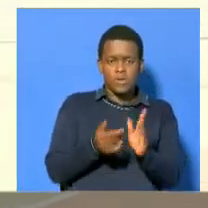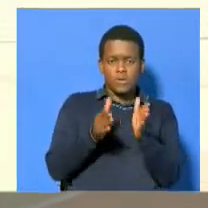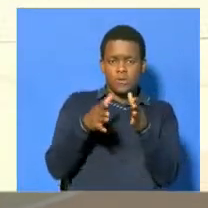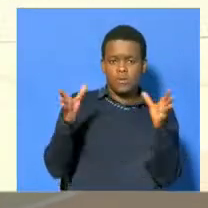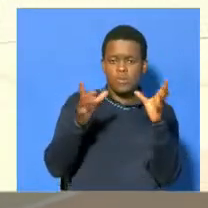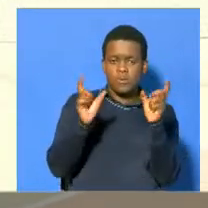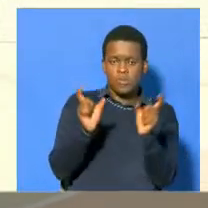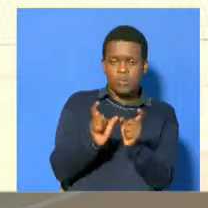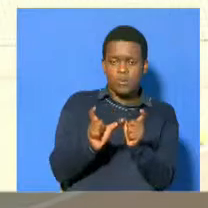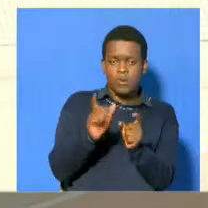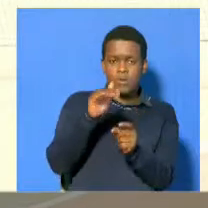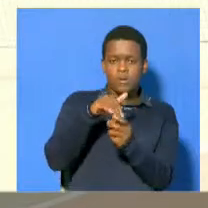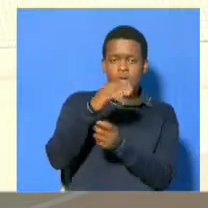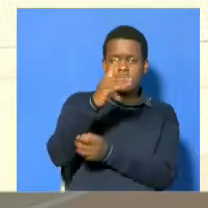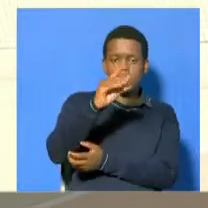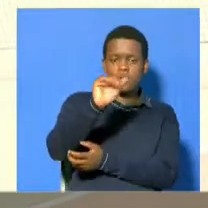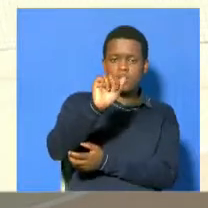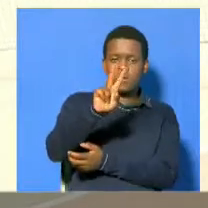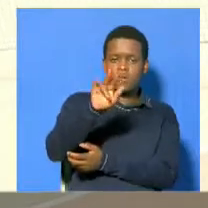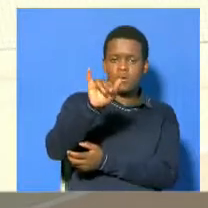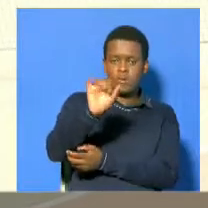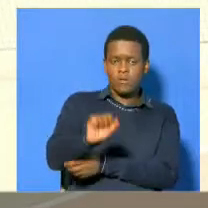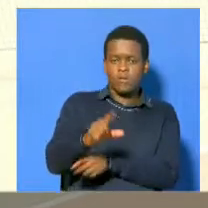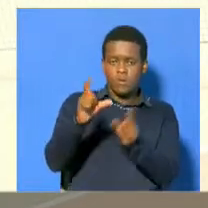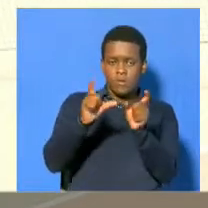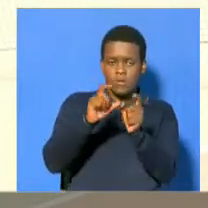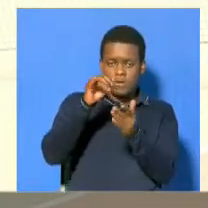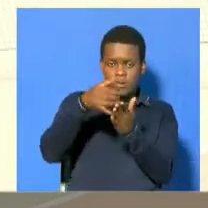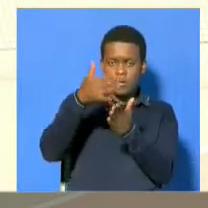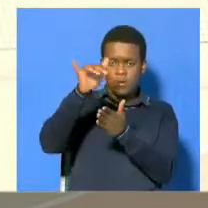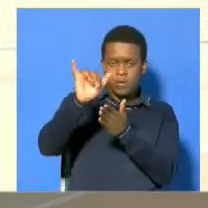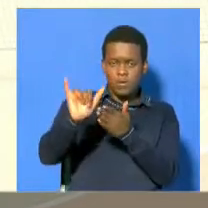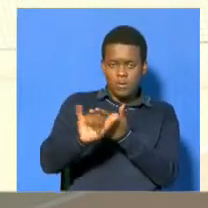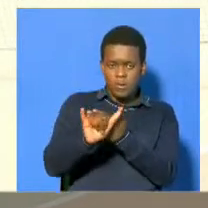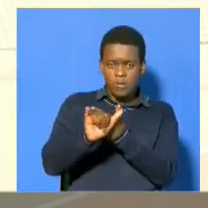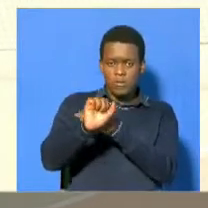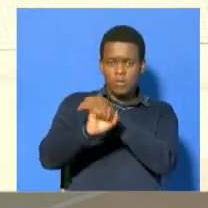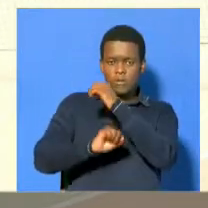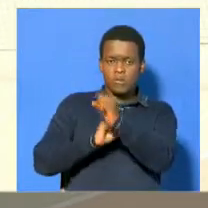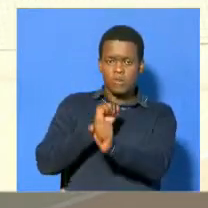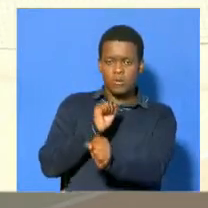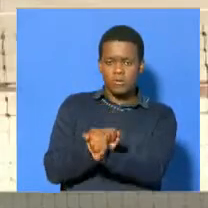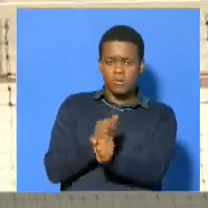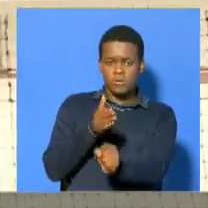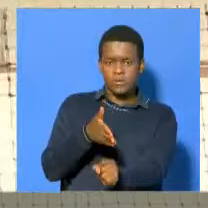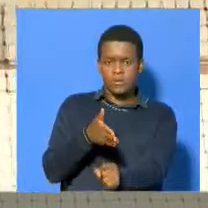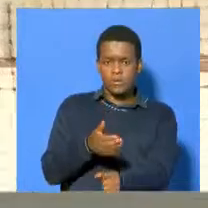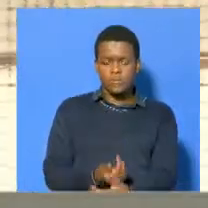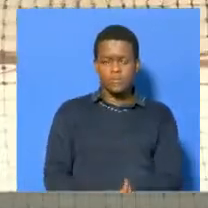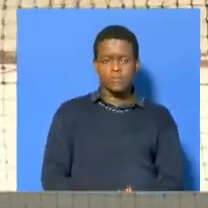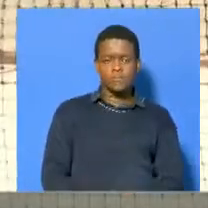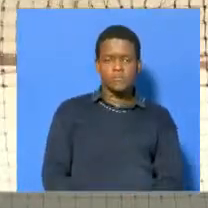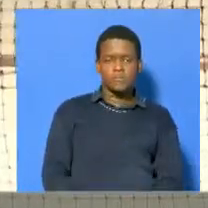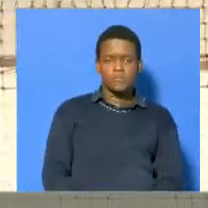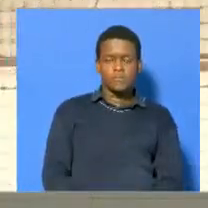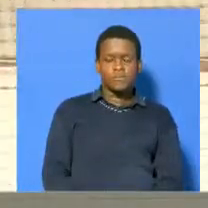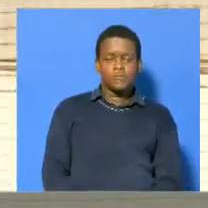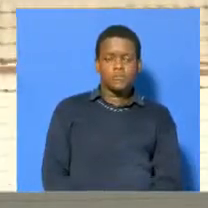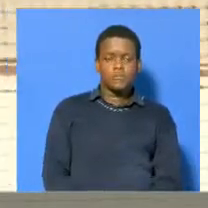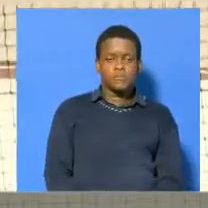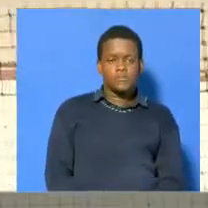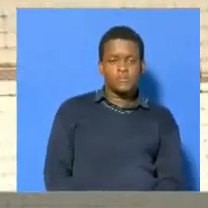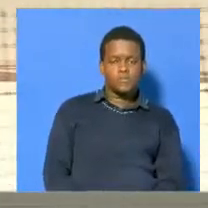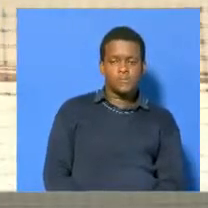tournaments in the Davis Cup in July this year. Ryan Kenwanyane, BTV Sport,